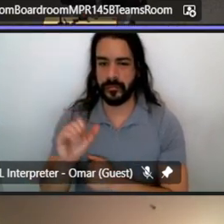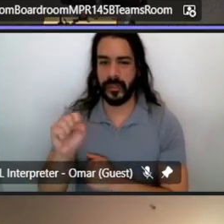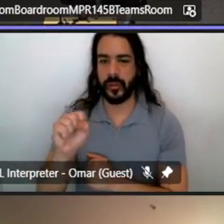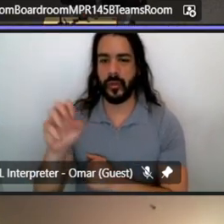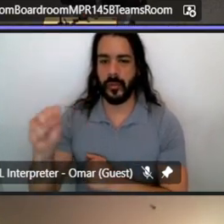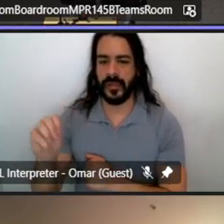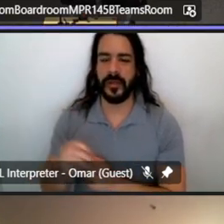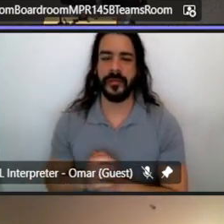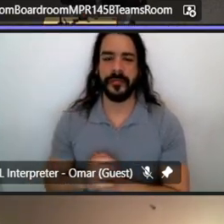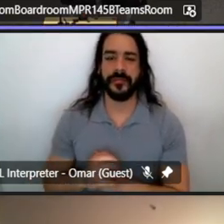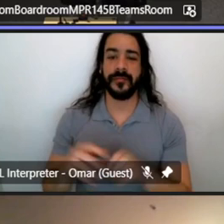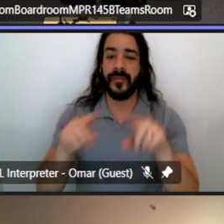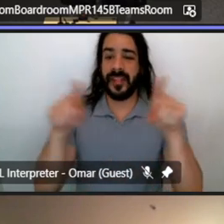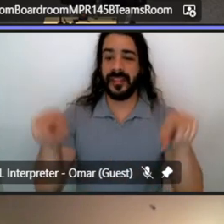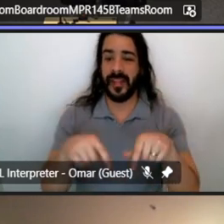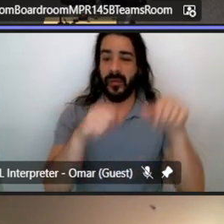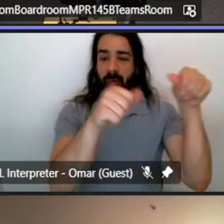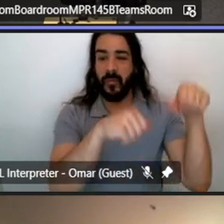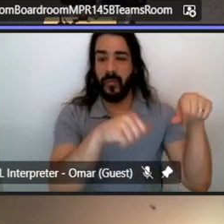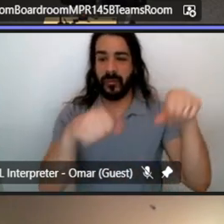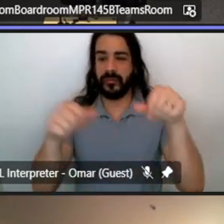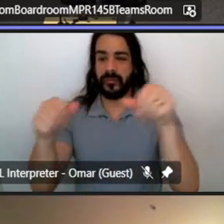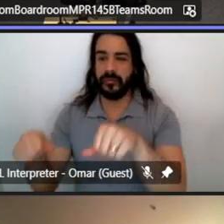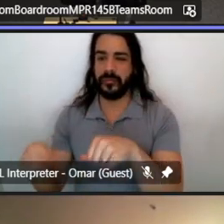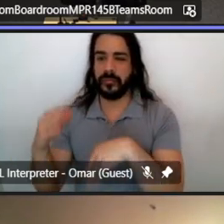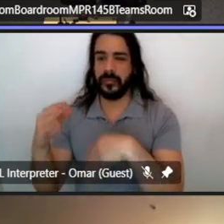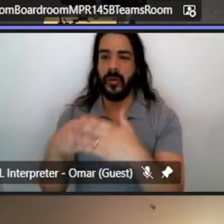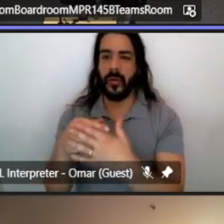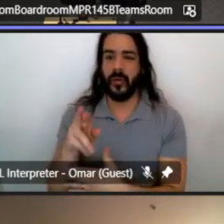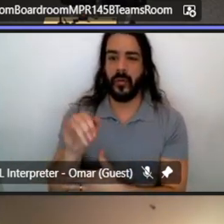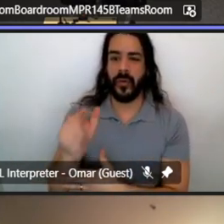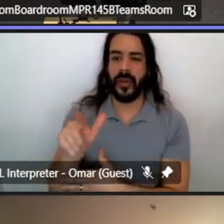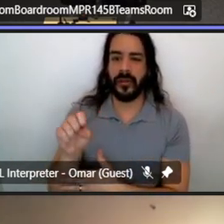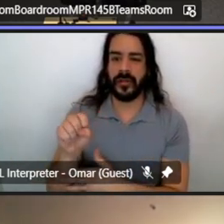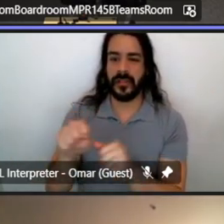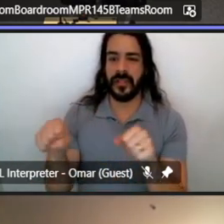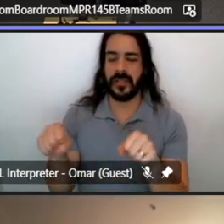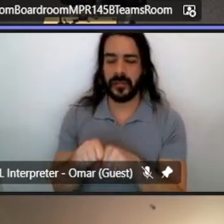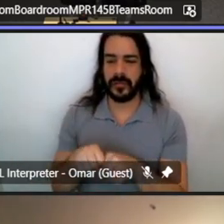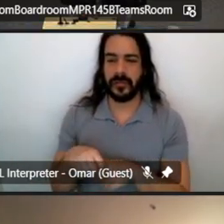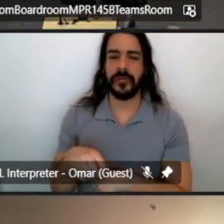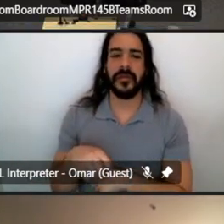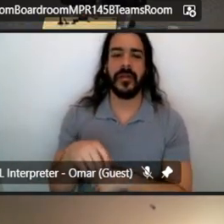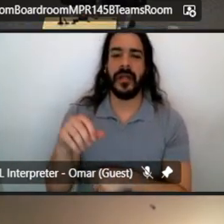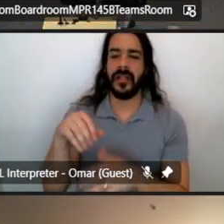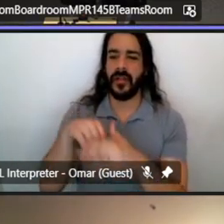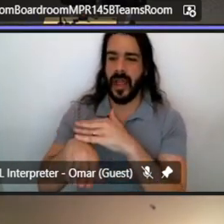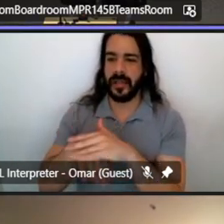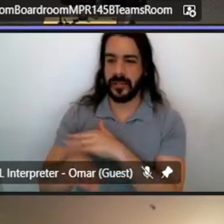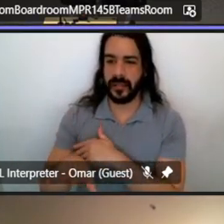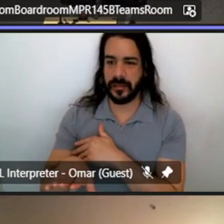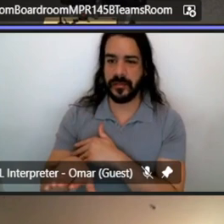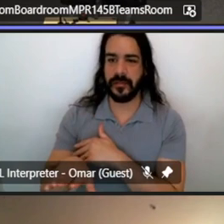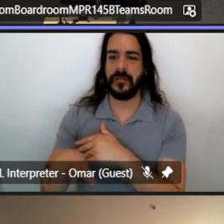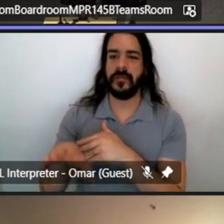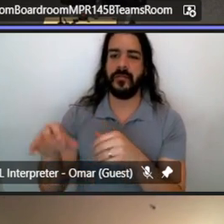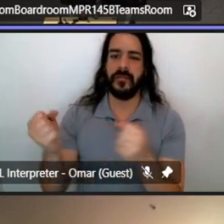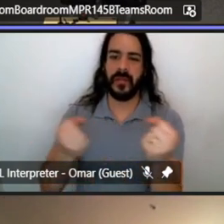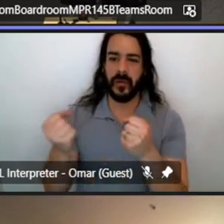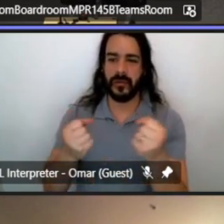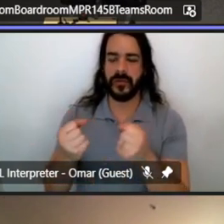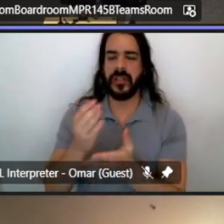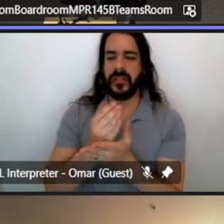Signs were also placed in all rail stations, on buses, metro access vehicles, and at select metro bus